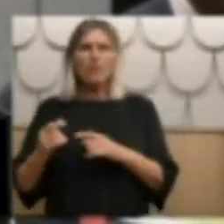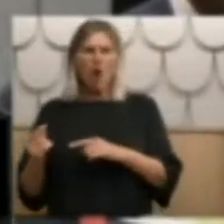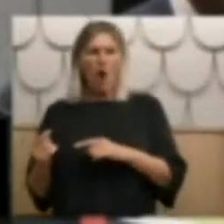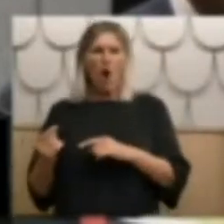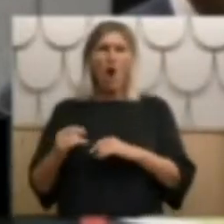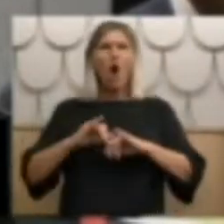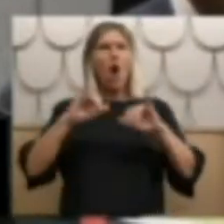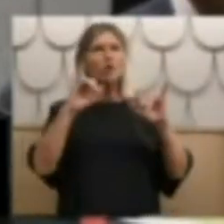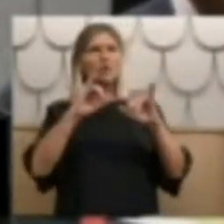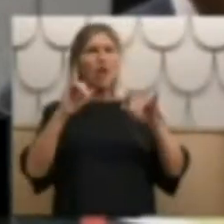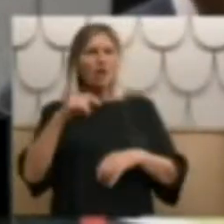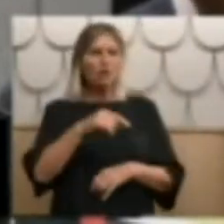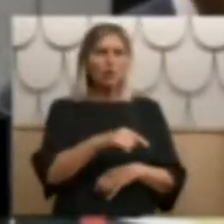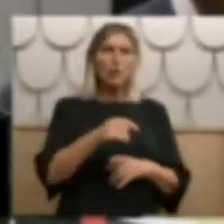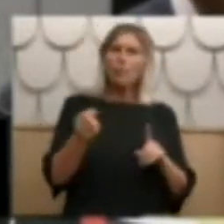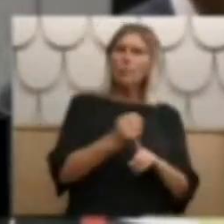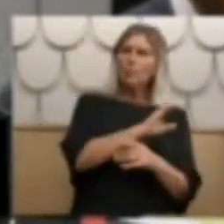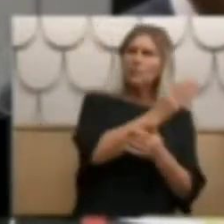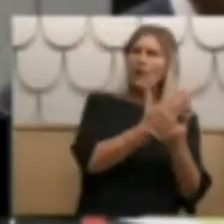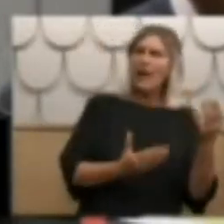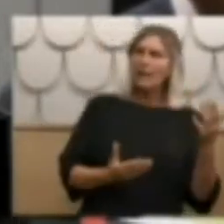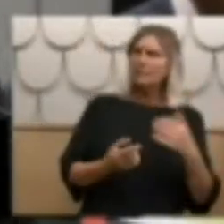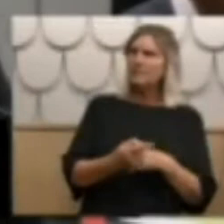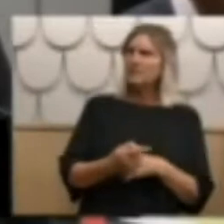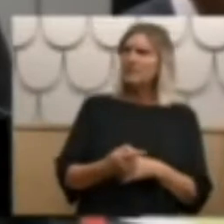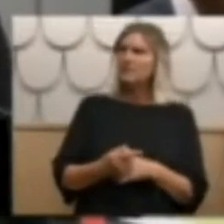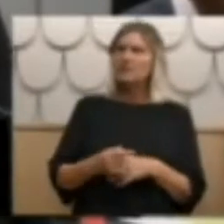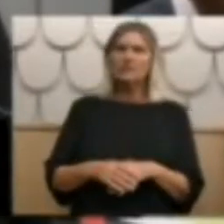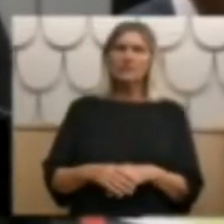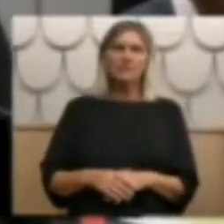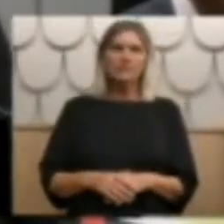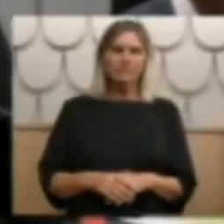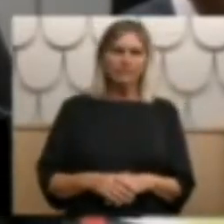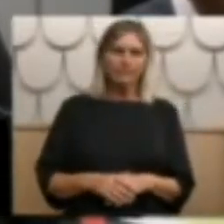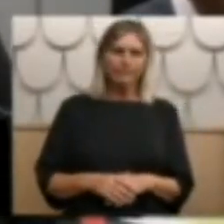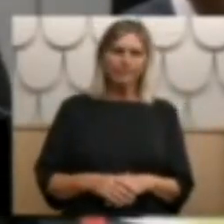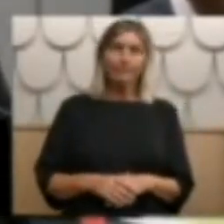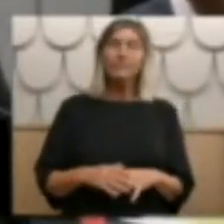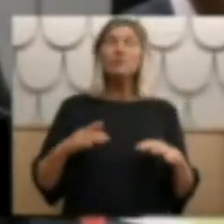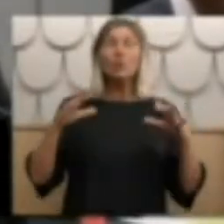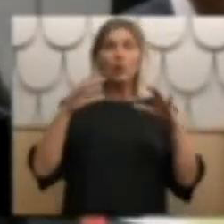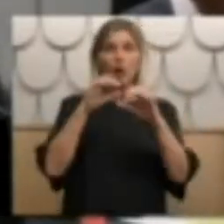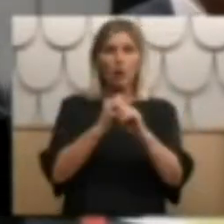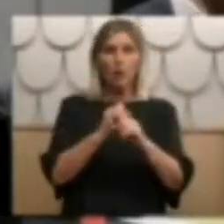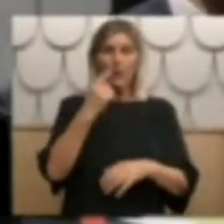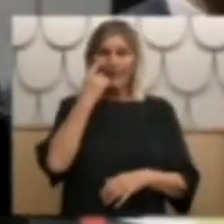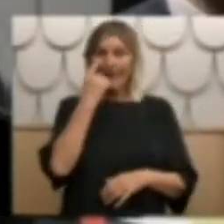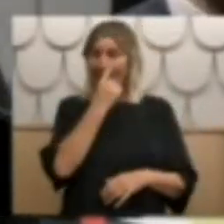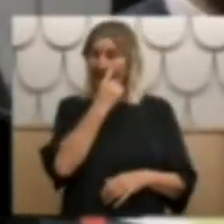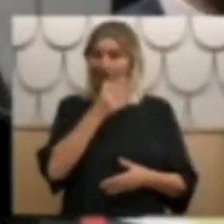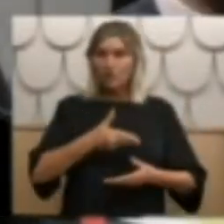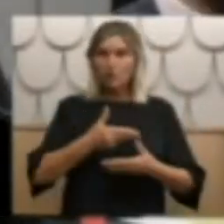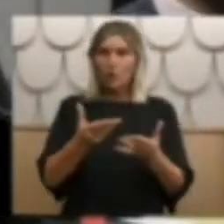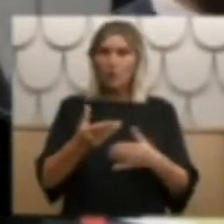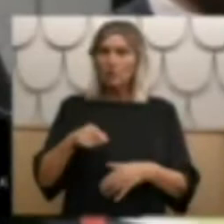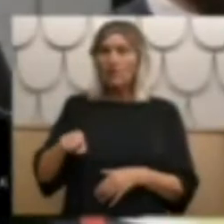hostility to historic abuse claims from the Crown Law Office. In conclusion, the evidence shows that it was the Crown